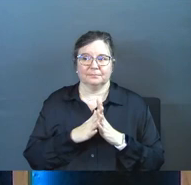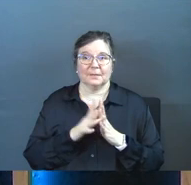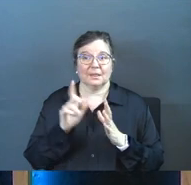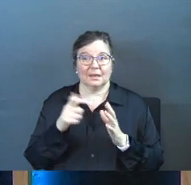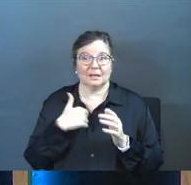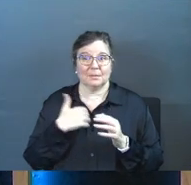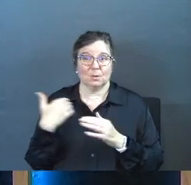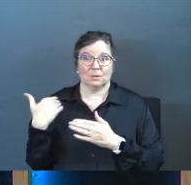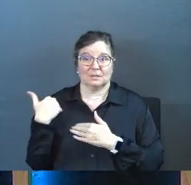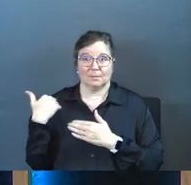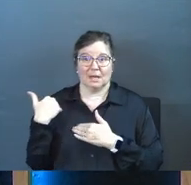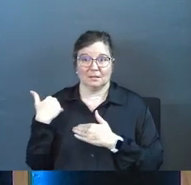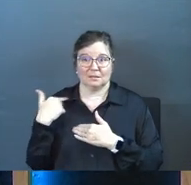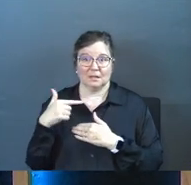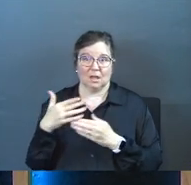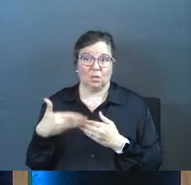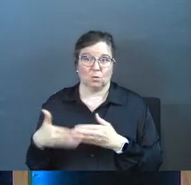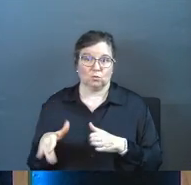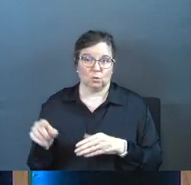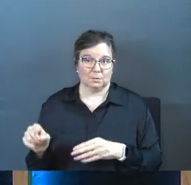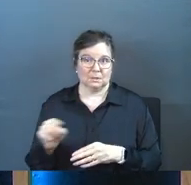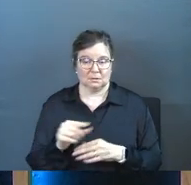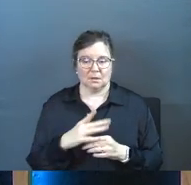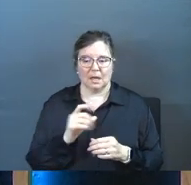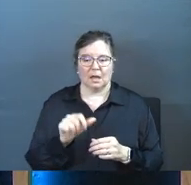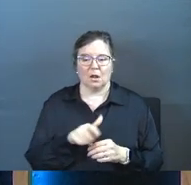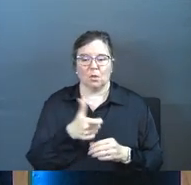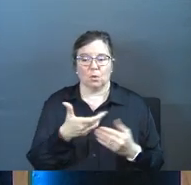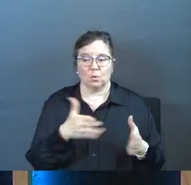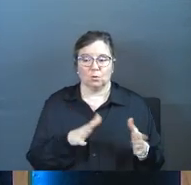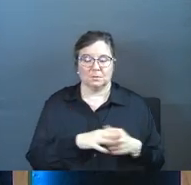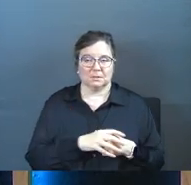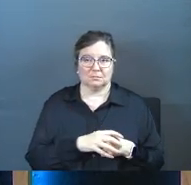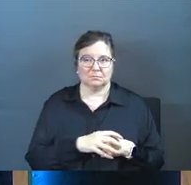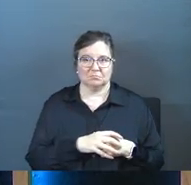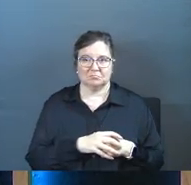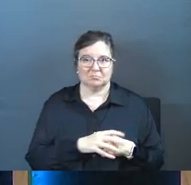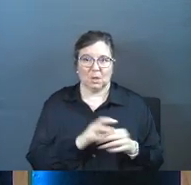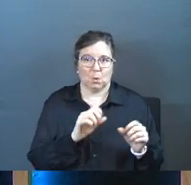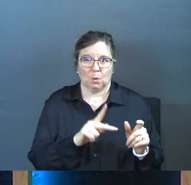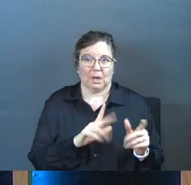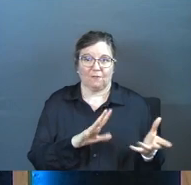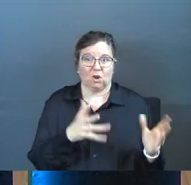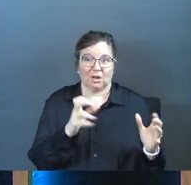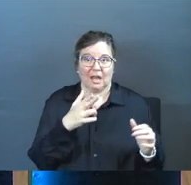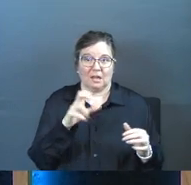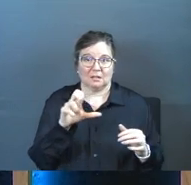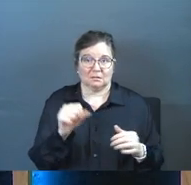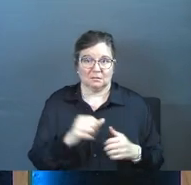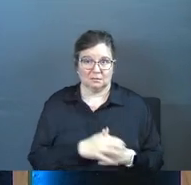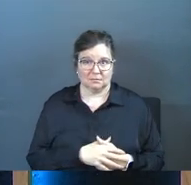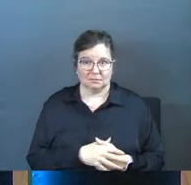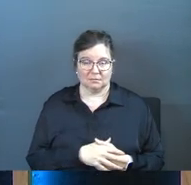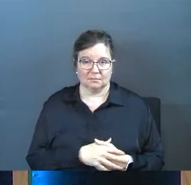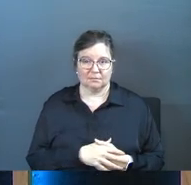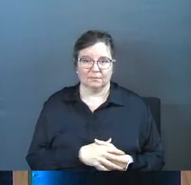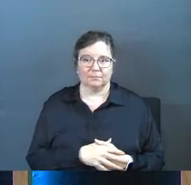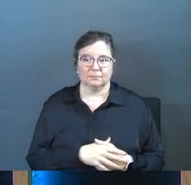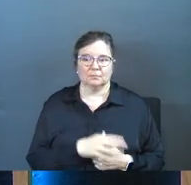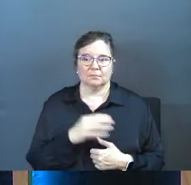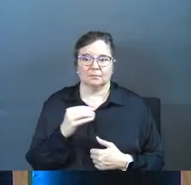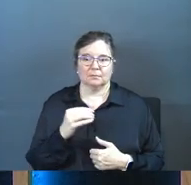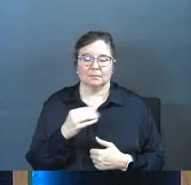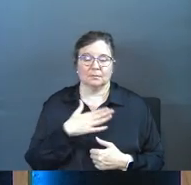There need to be responsibility in those rooms. In other rooms, they were okay for chaos.